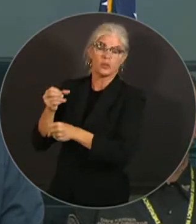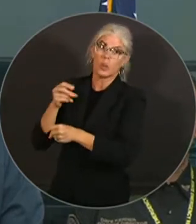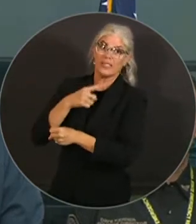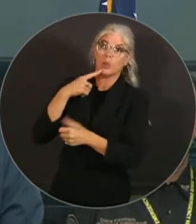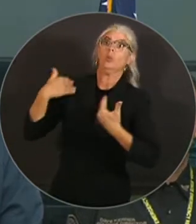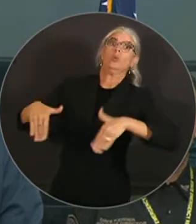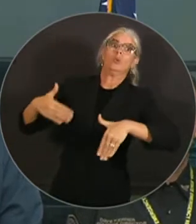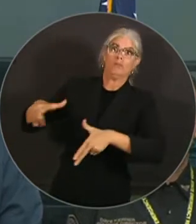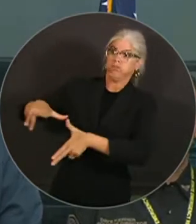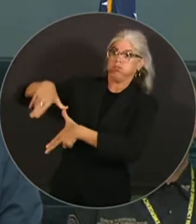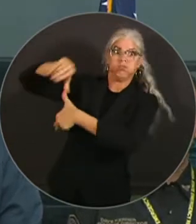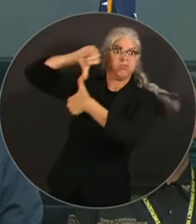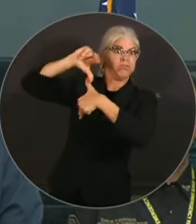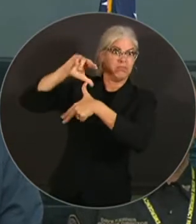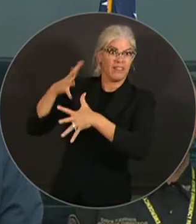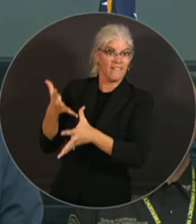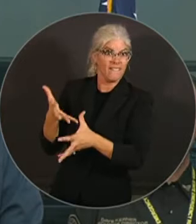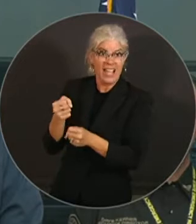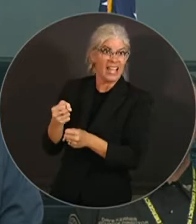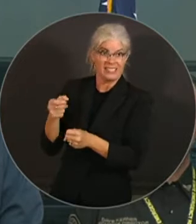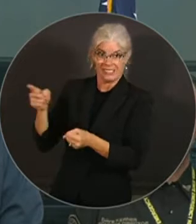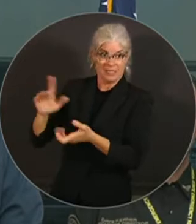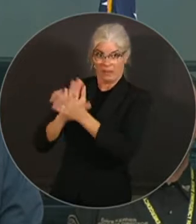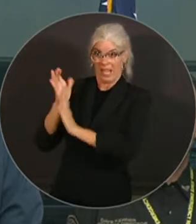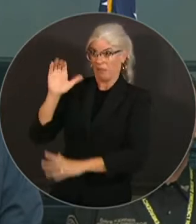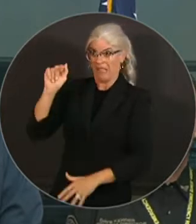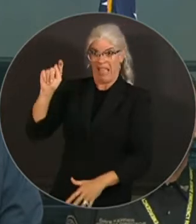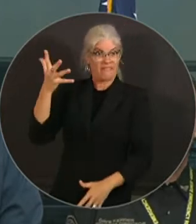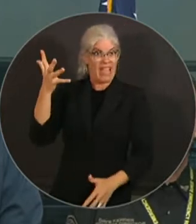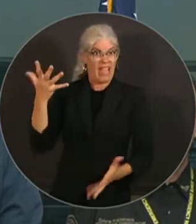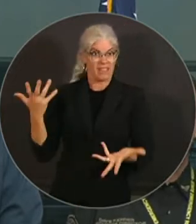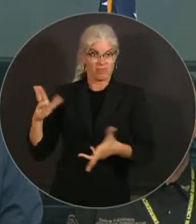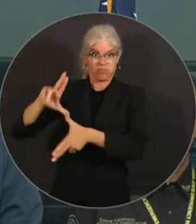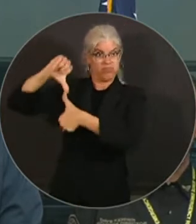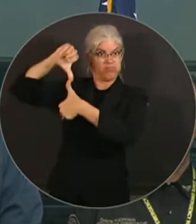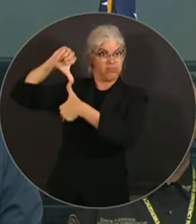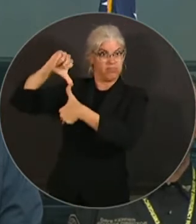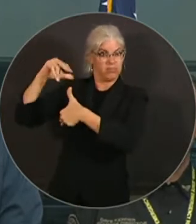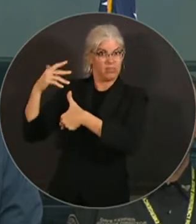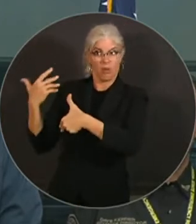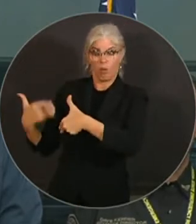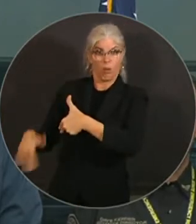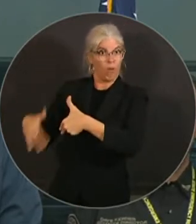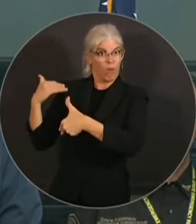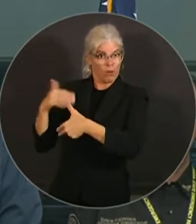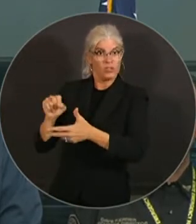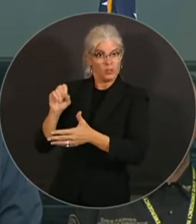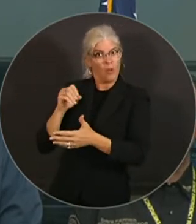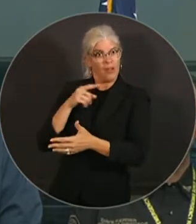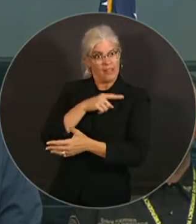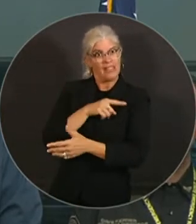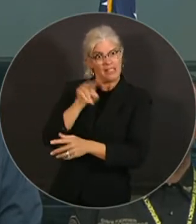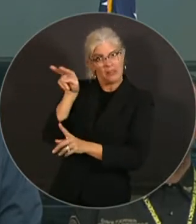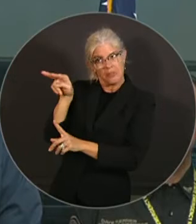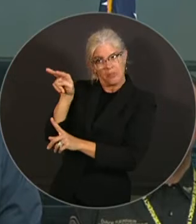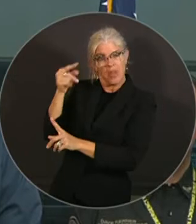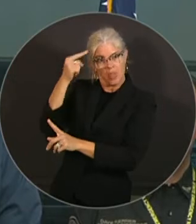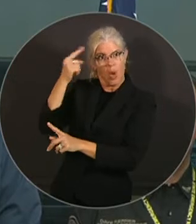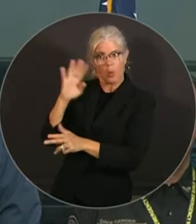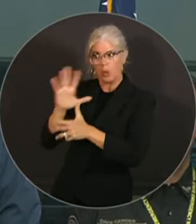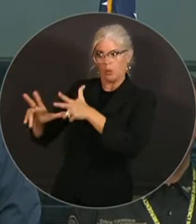potentially be a hurricane, and it became a hurricane very quickly, tropical storm very quickly, hurricane very quickly. It was predicted to strengthen, but not to the level